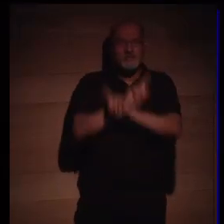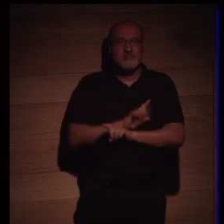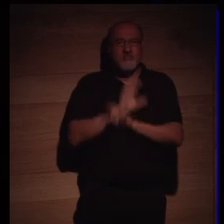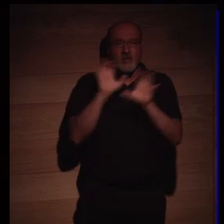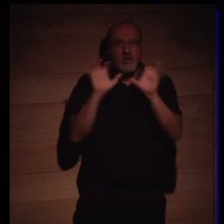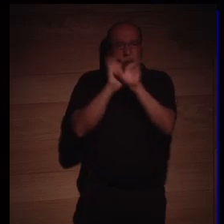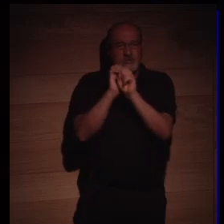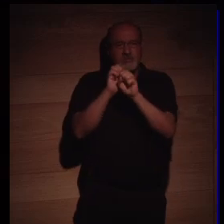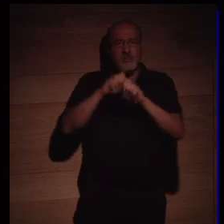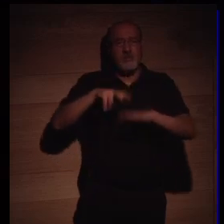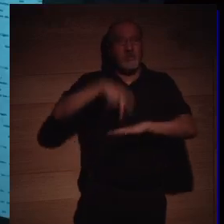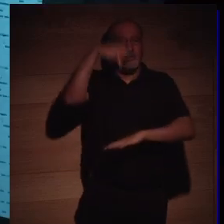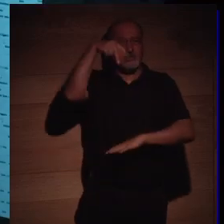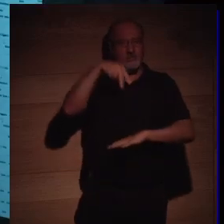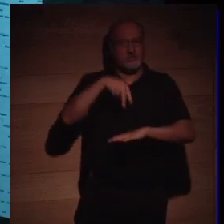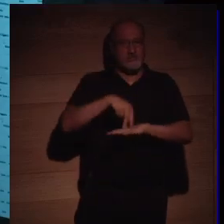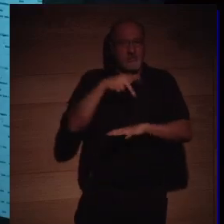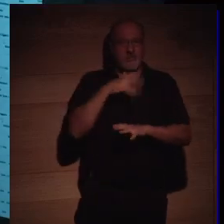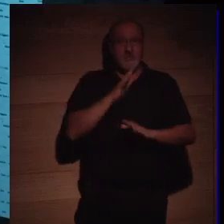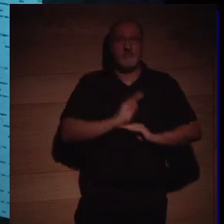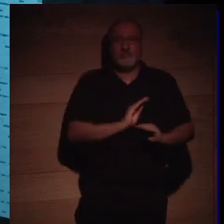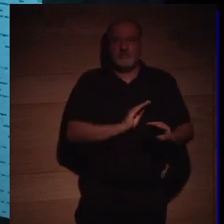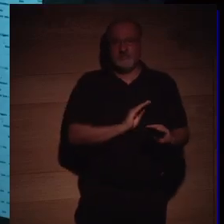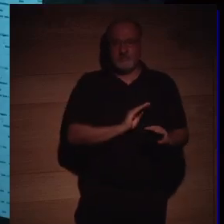when you knew how to fly.